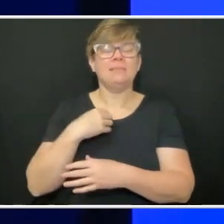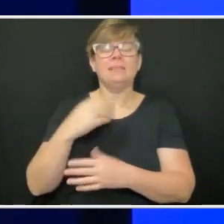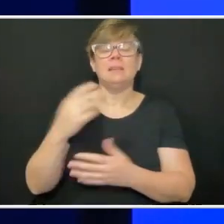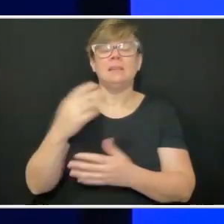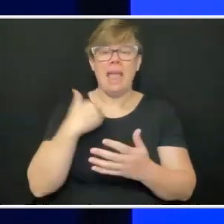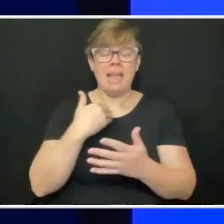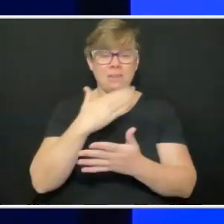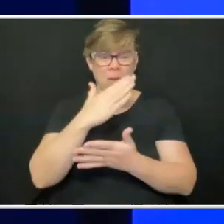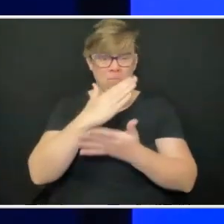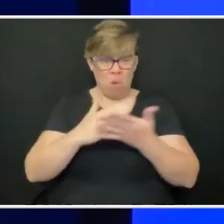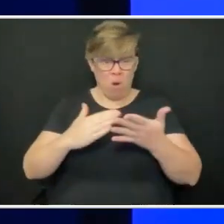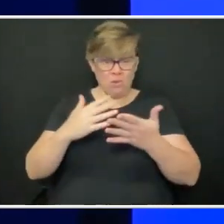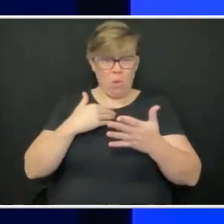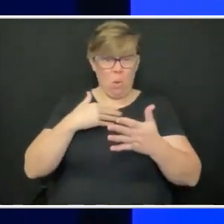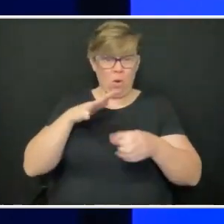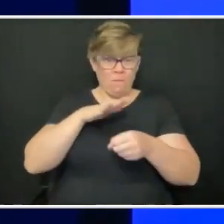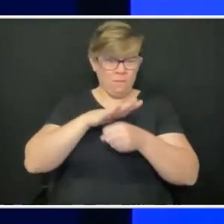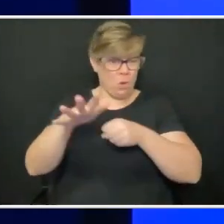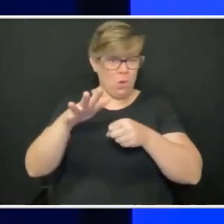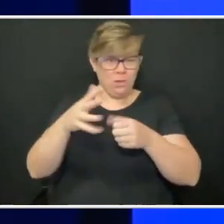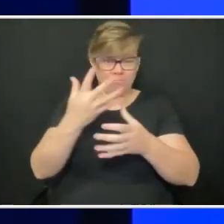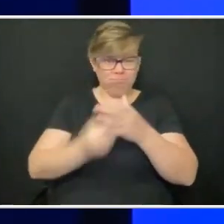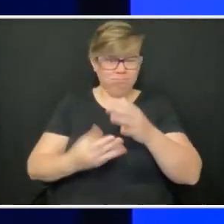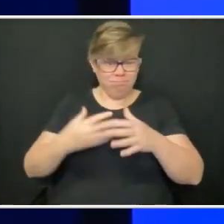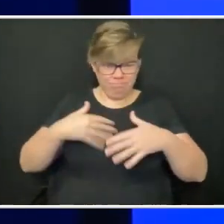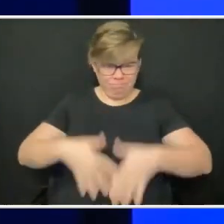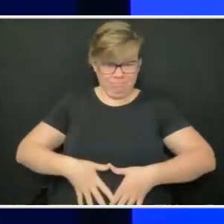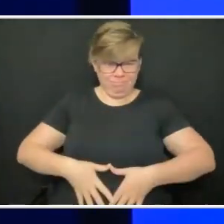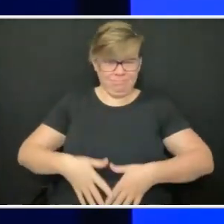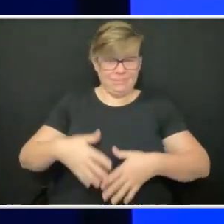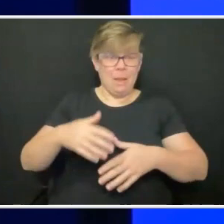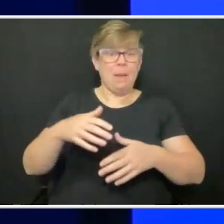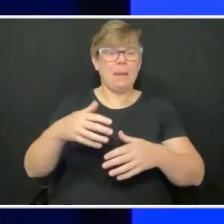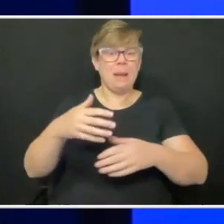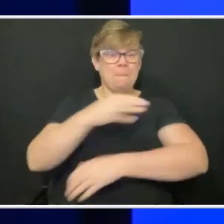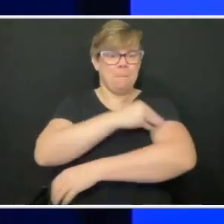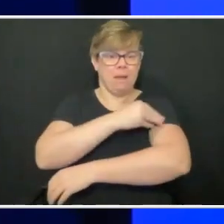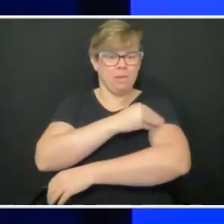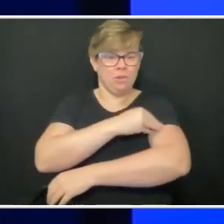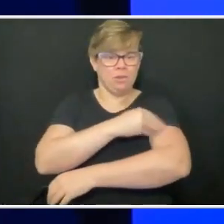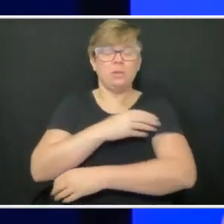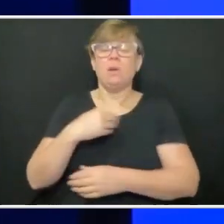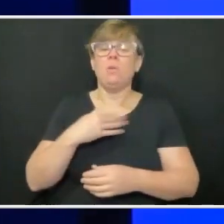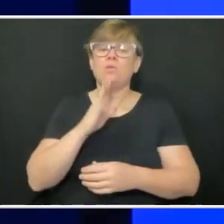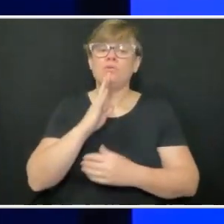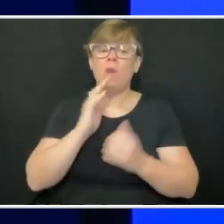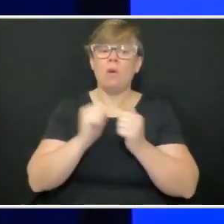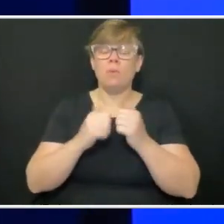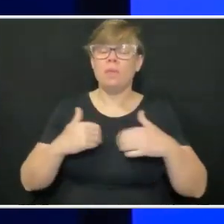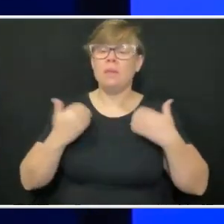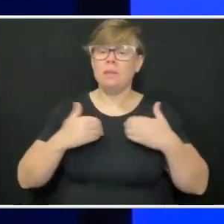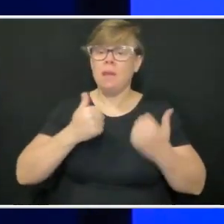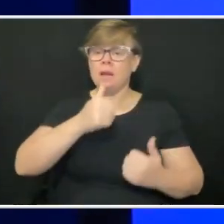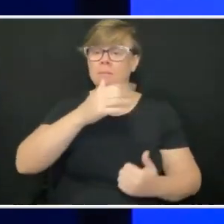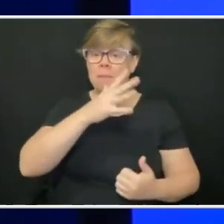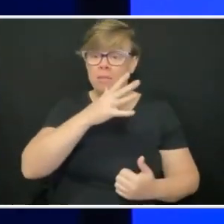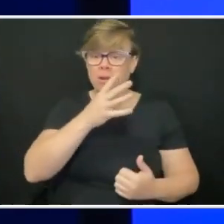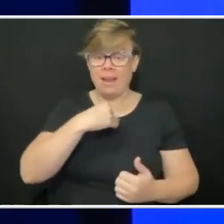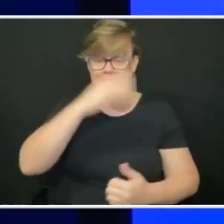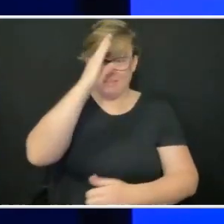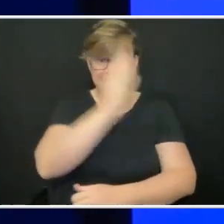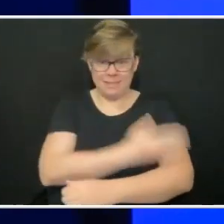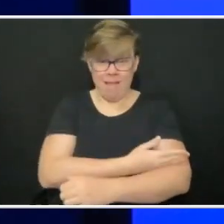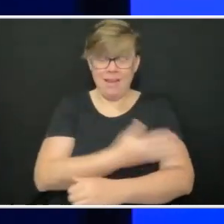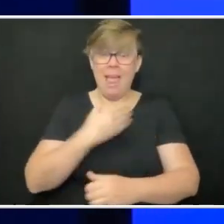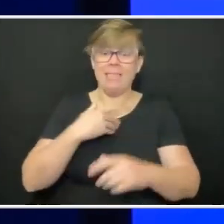or complete lack of stomach muscles. We'll talk with this young mother and son duo and the team of